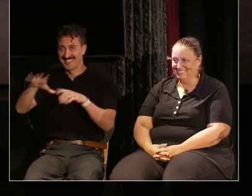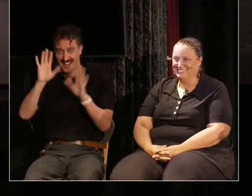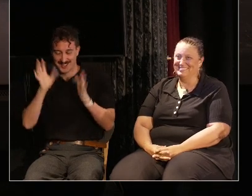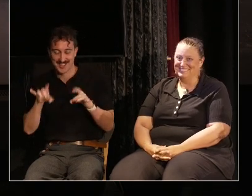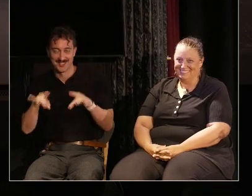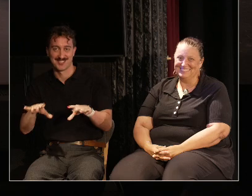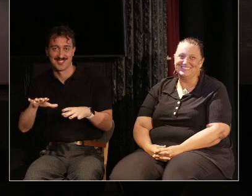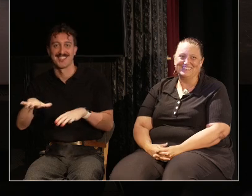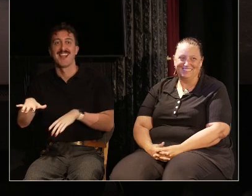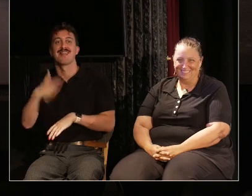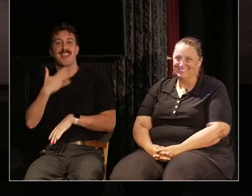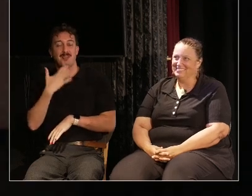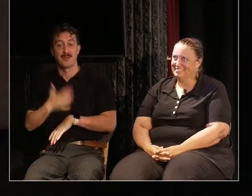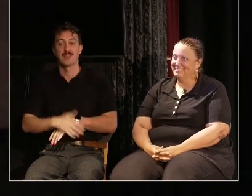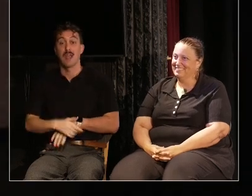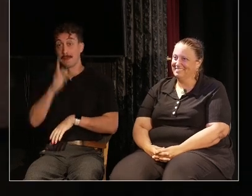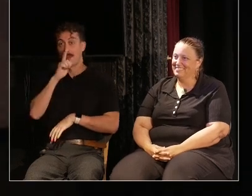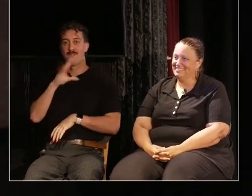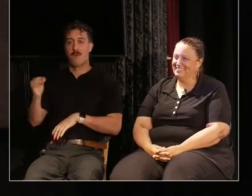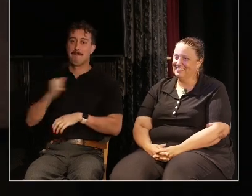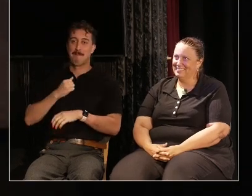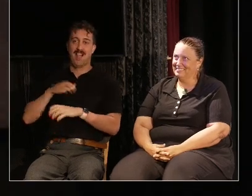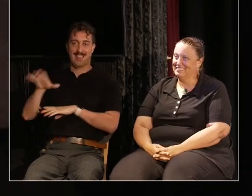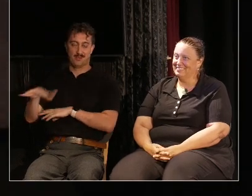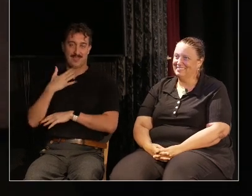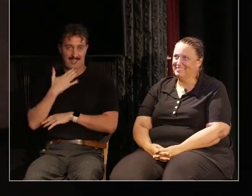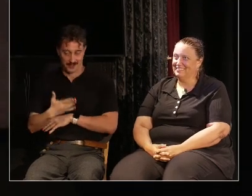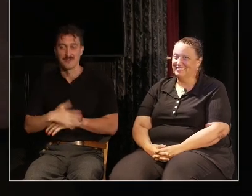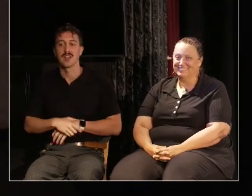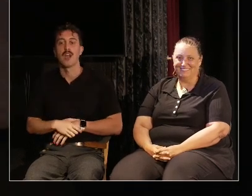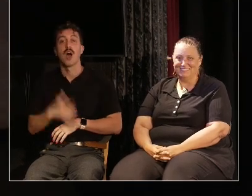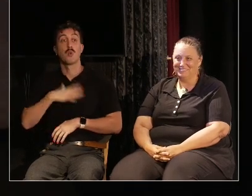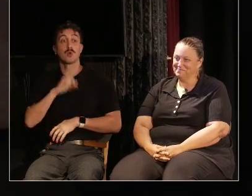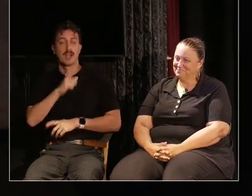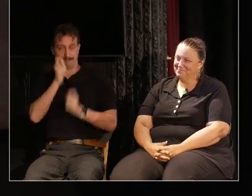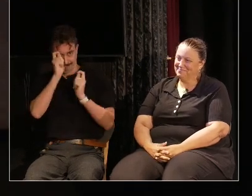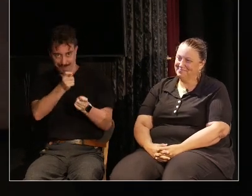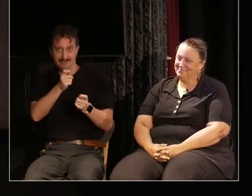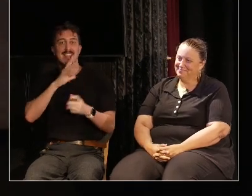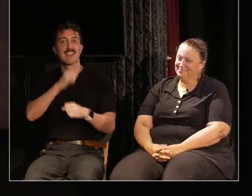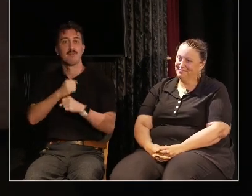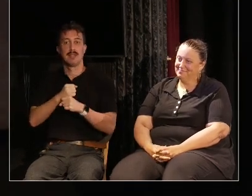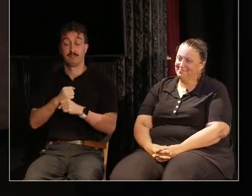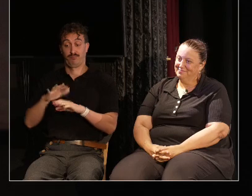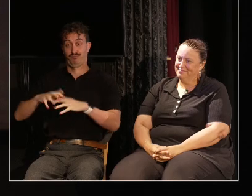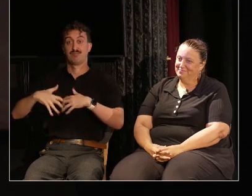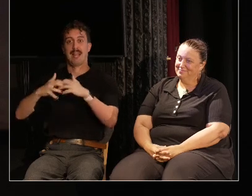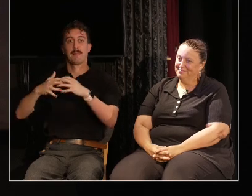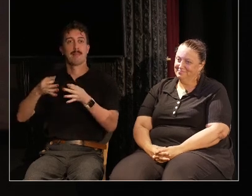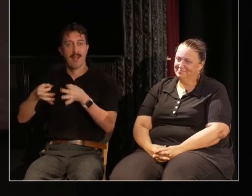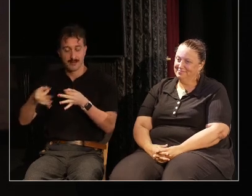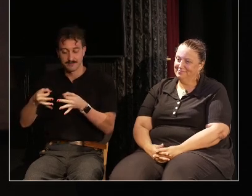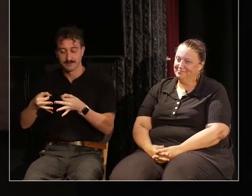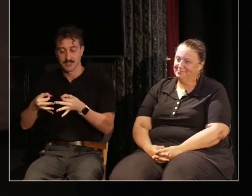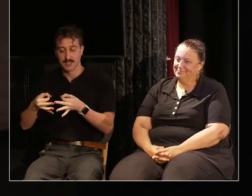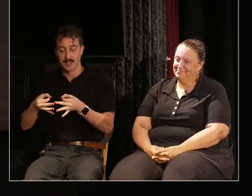much those people who are from Wentworth. Look, I've got to say, credit to the government for doing this plan, and certainly, you